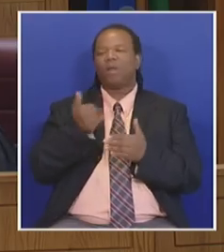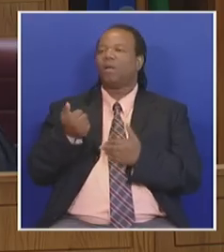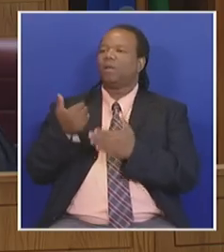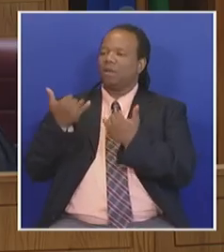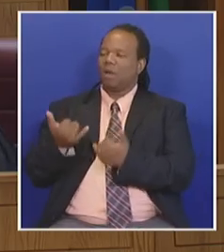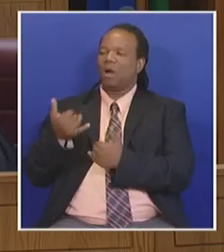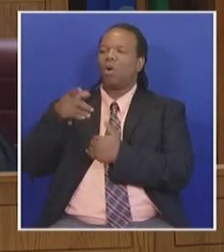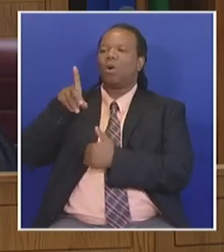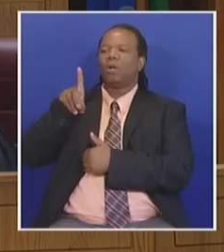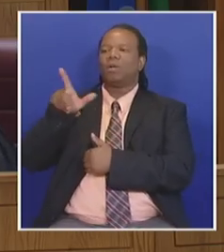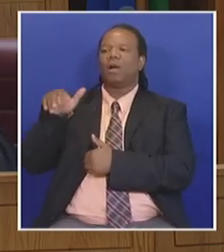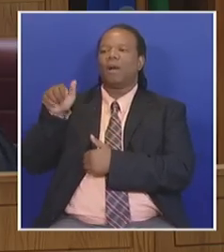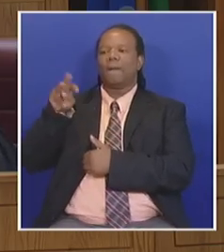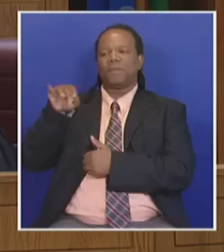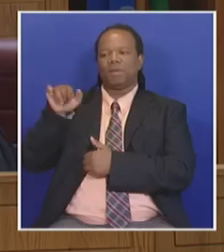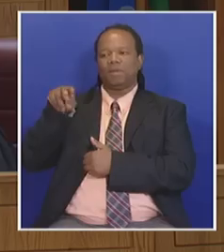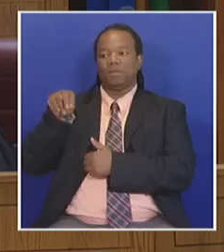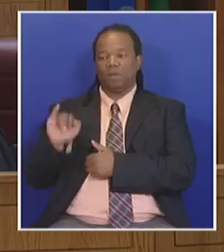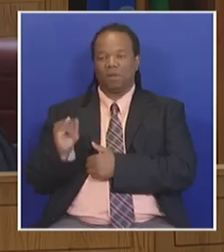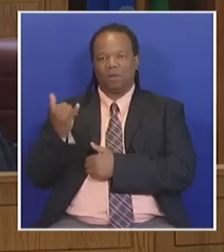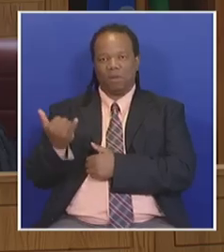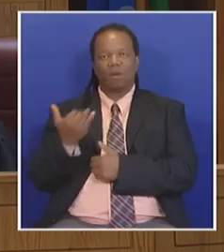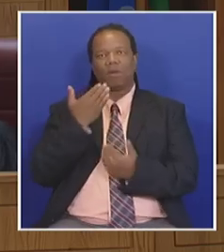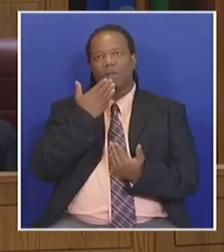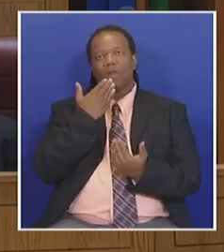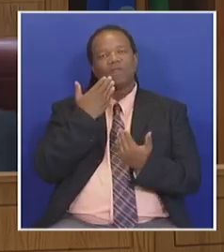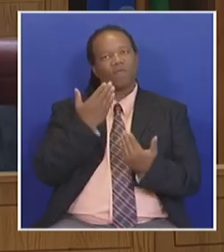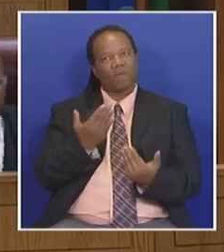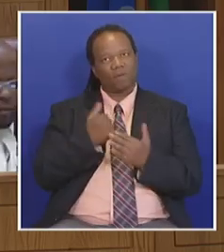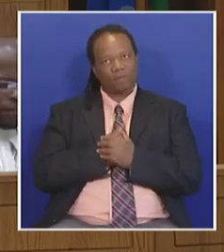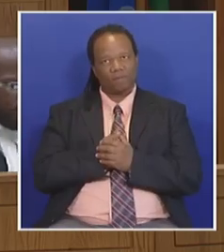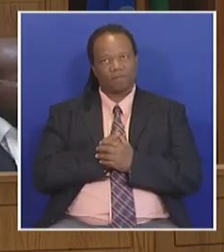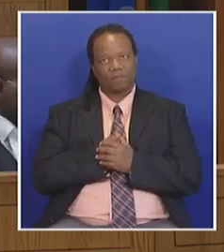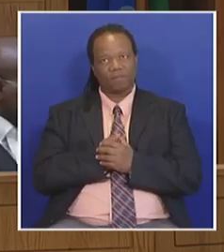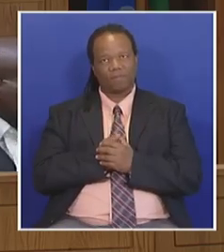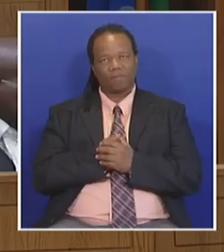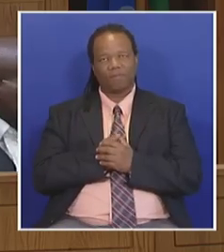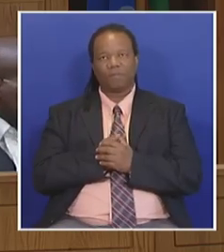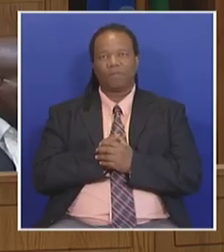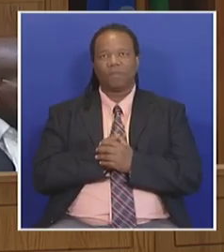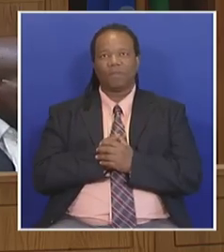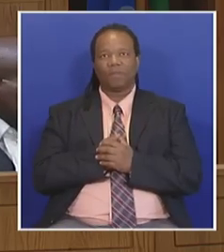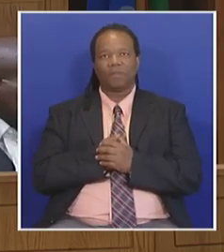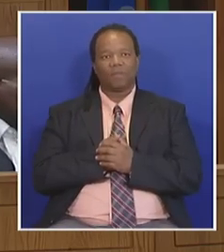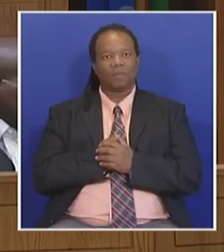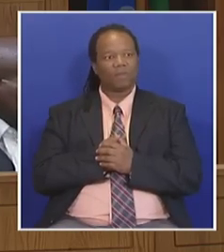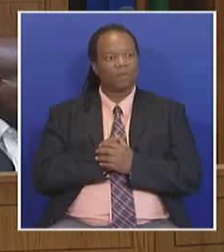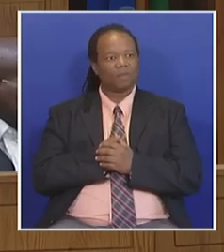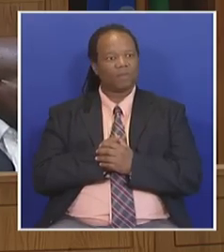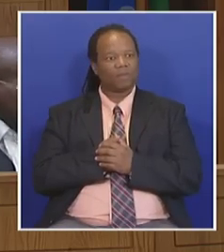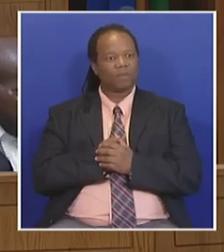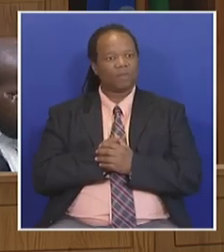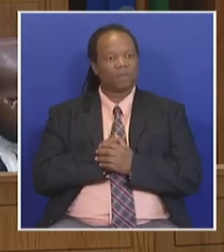Thank you very much, Honorable Chair. On behalf of the mighty organization, the African